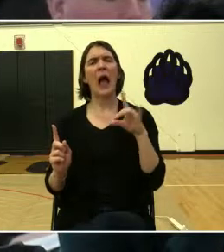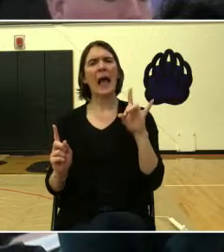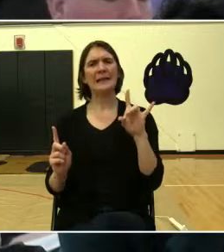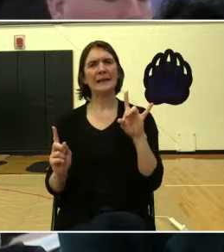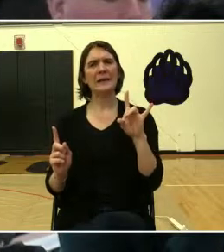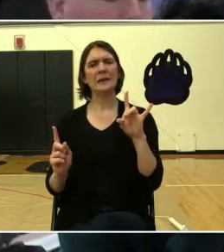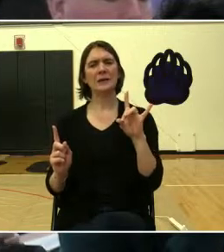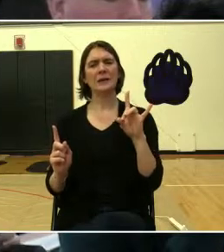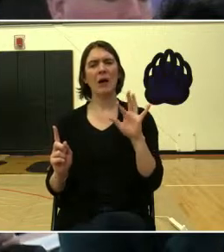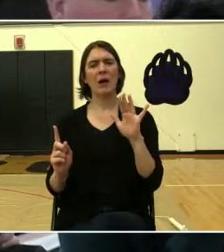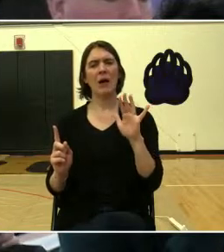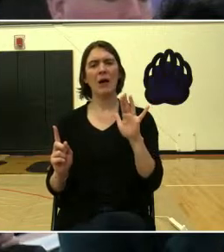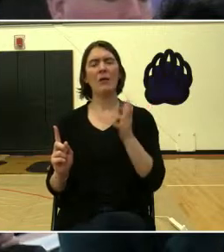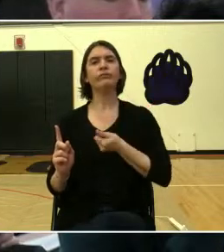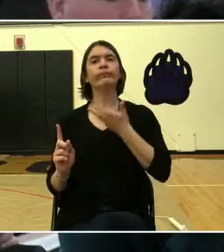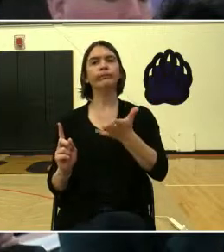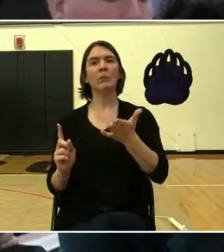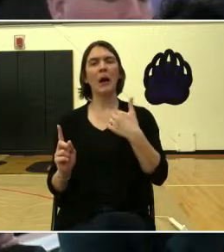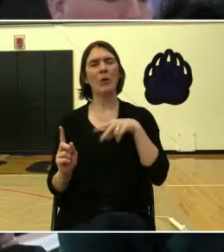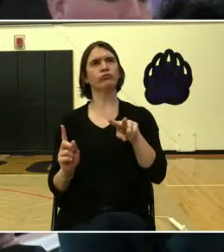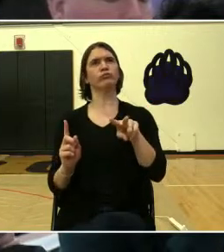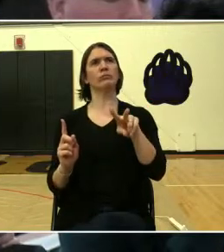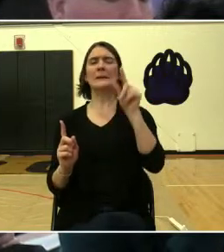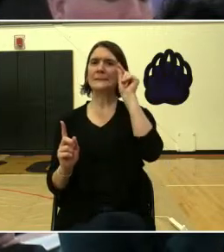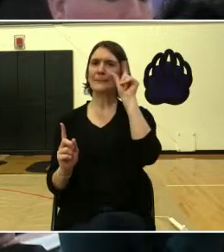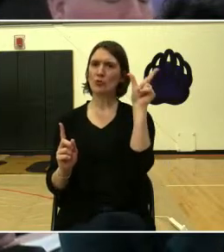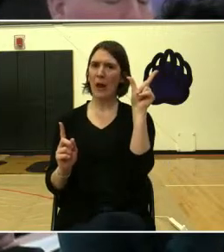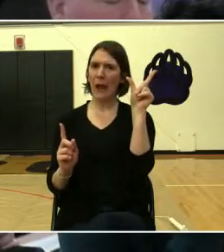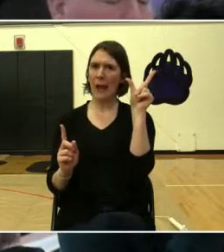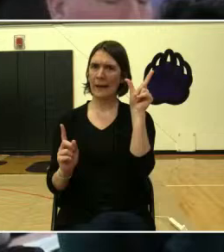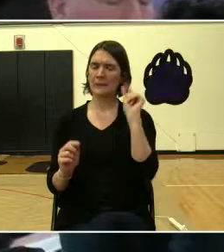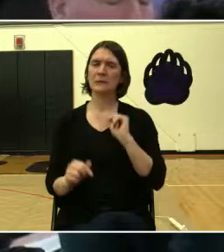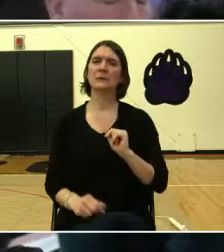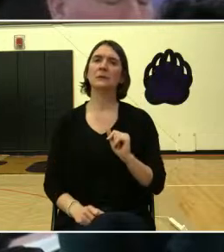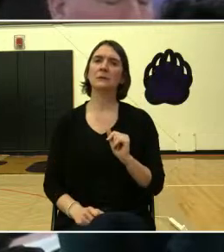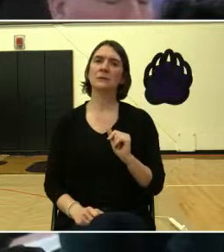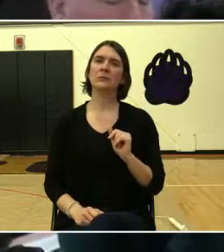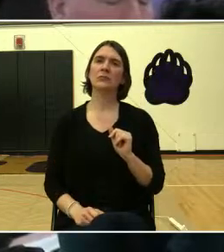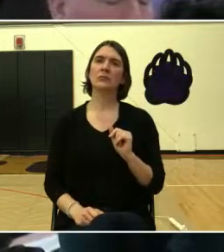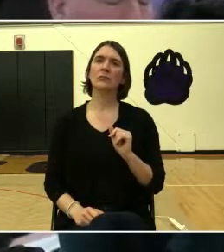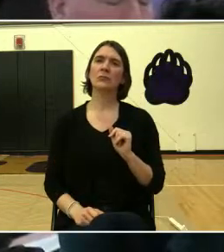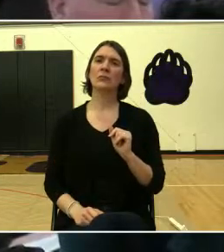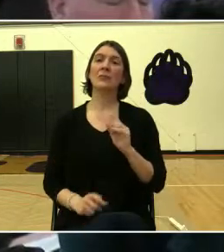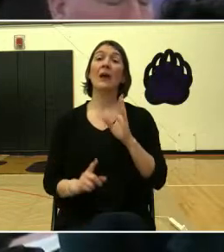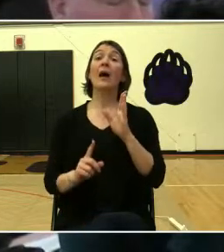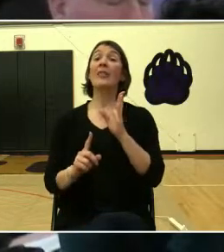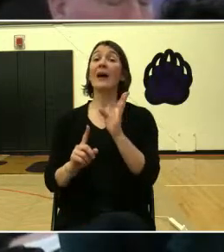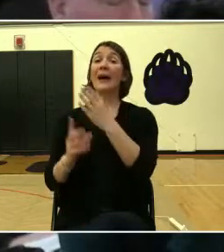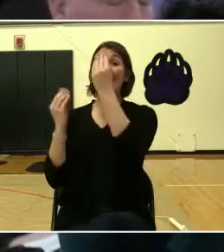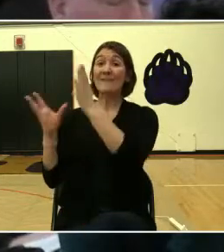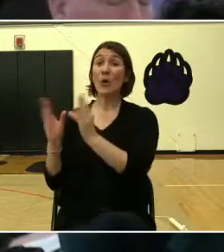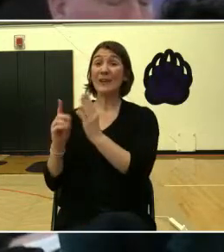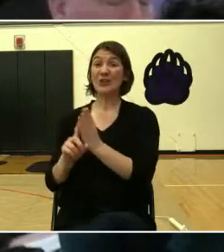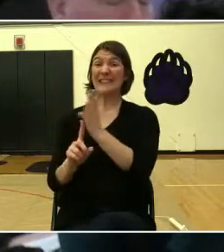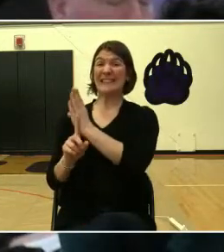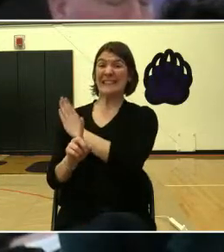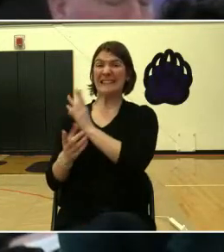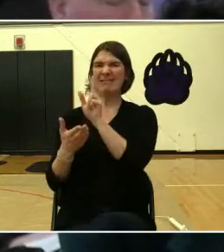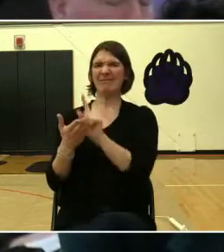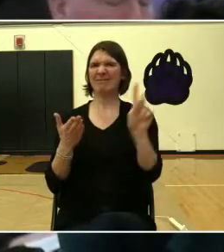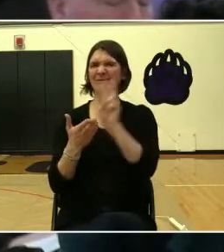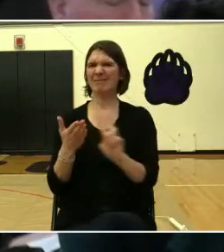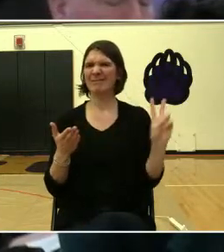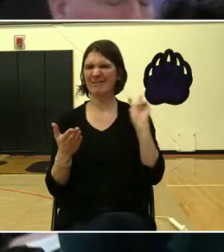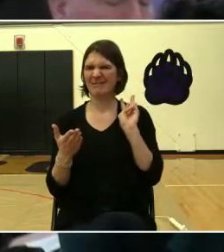um surprise at the pre RTM meeting the other